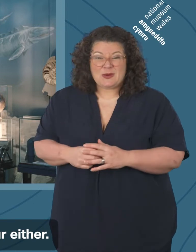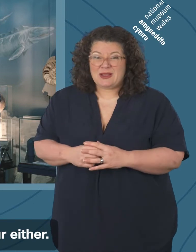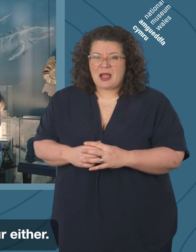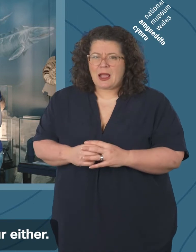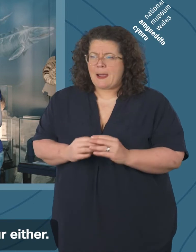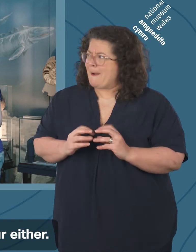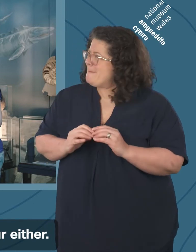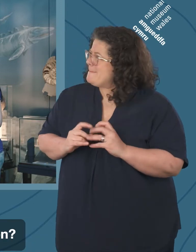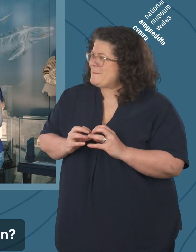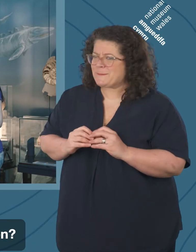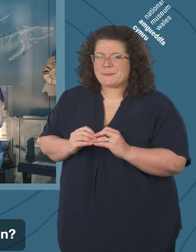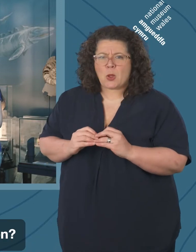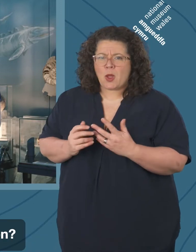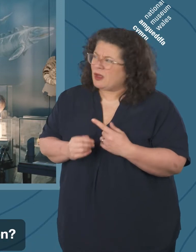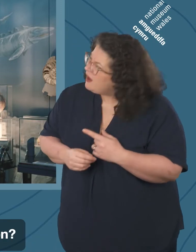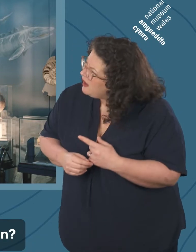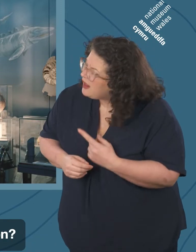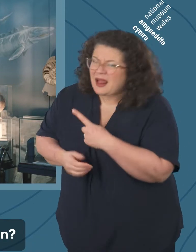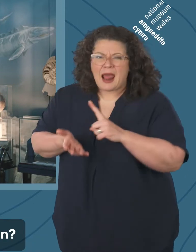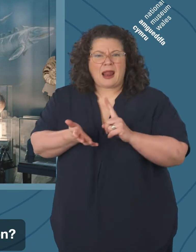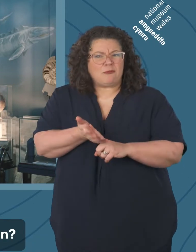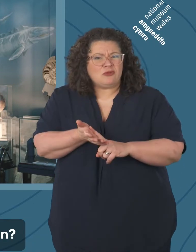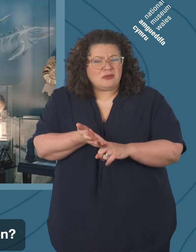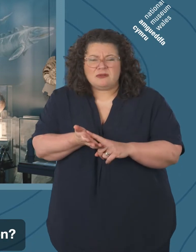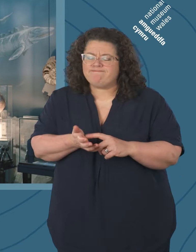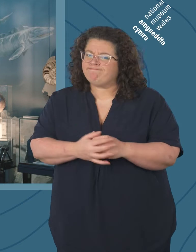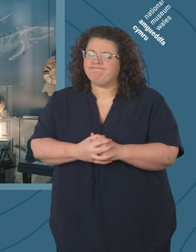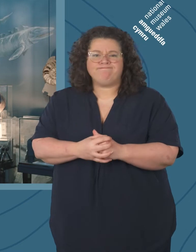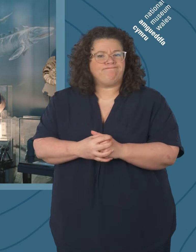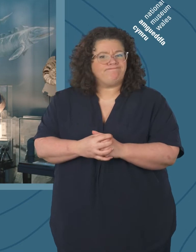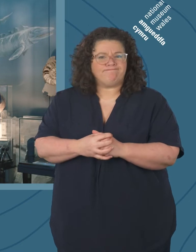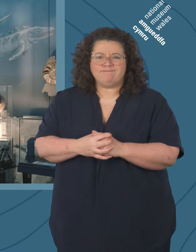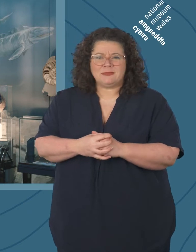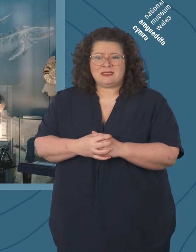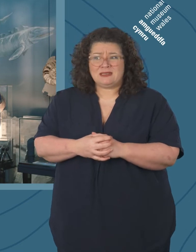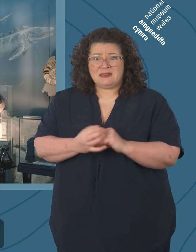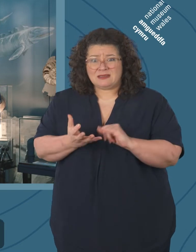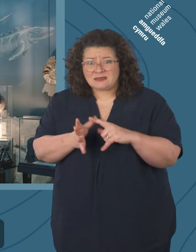either. Right. Like Pleurodon? No.